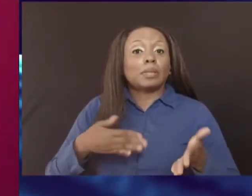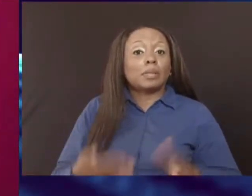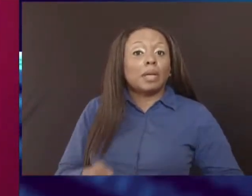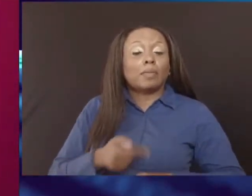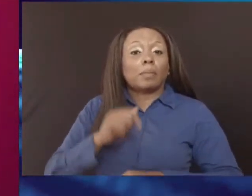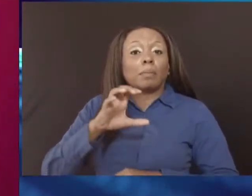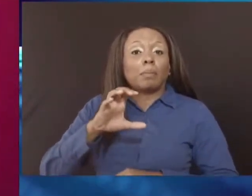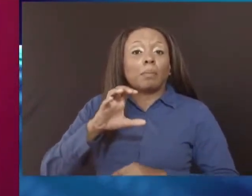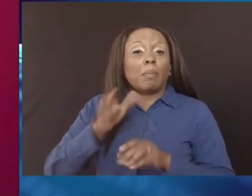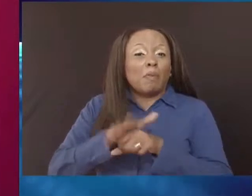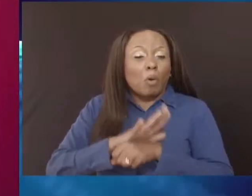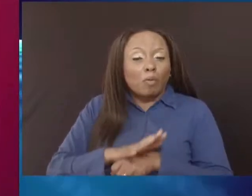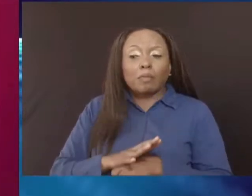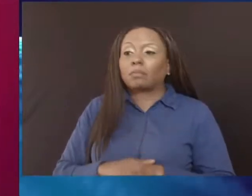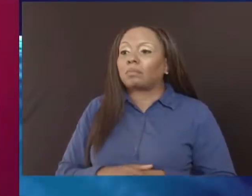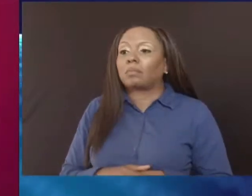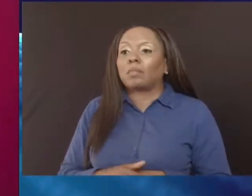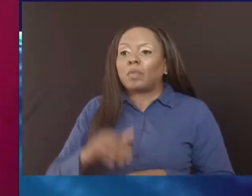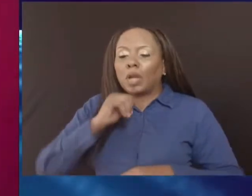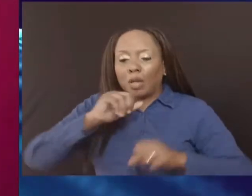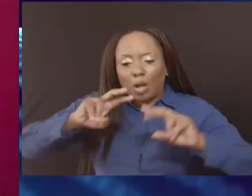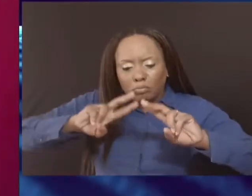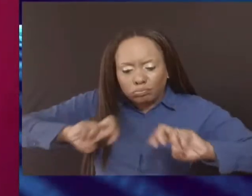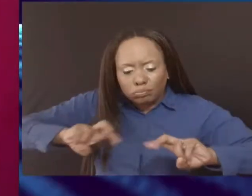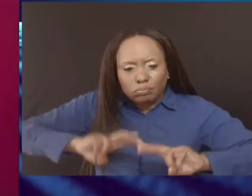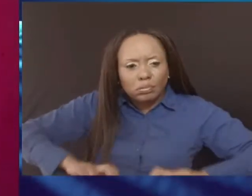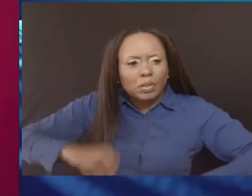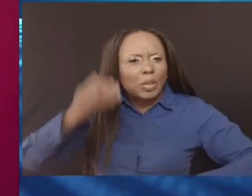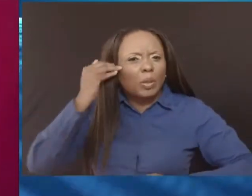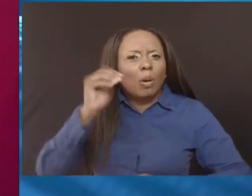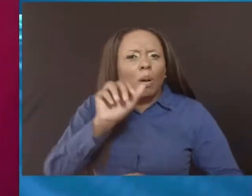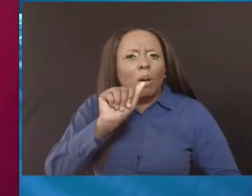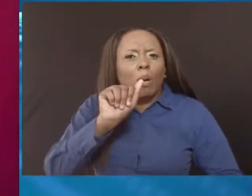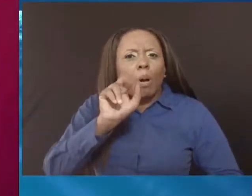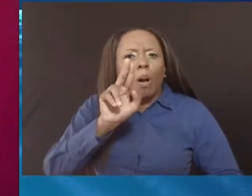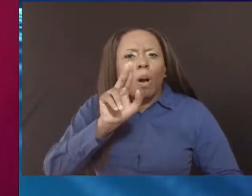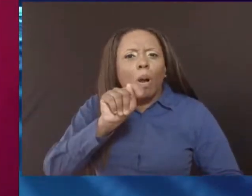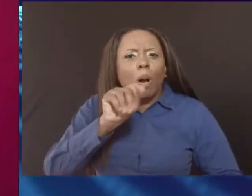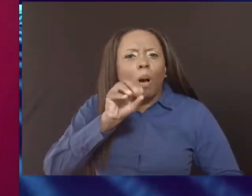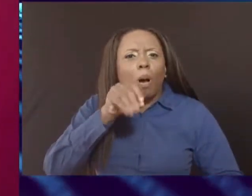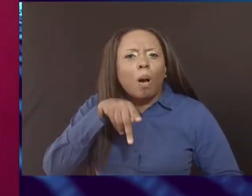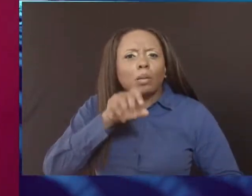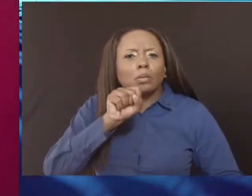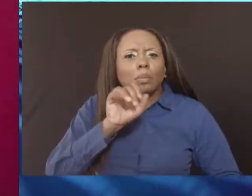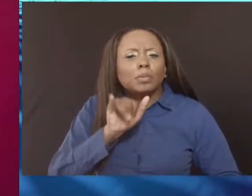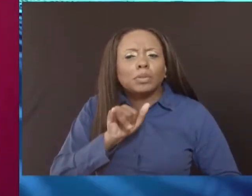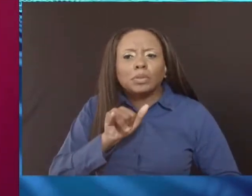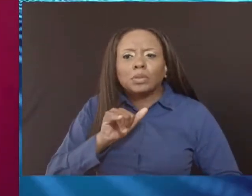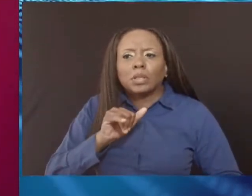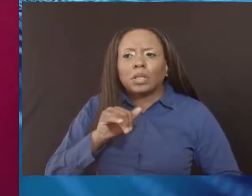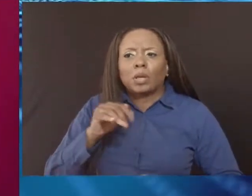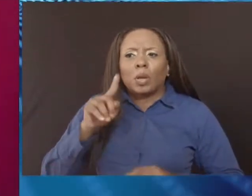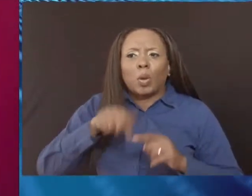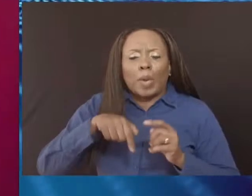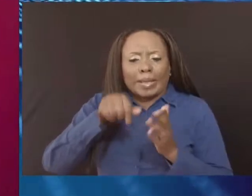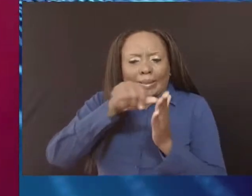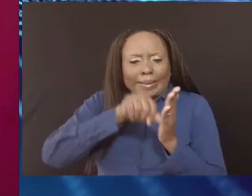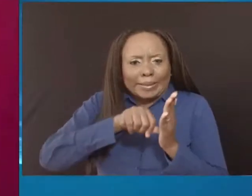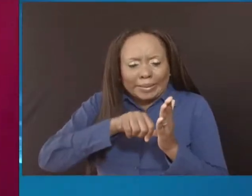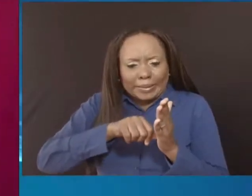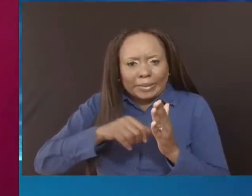do something called aerosol generation, where you get the